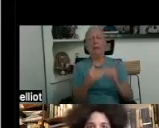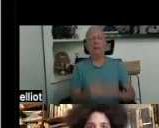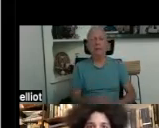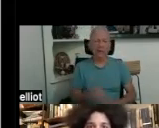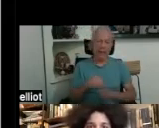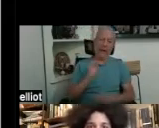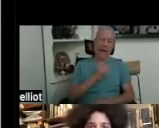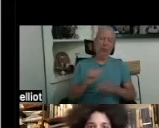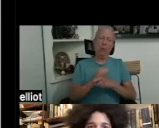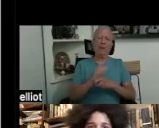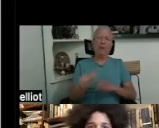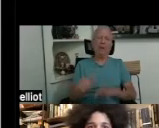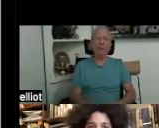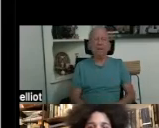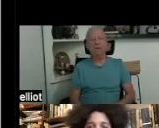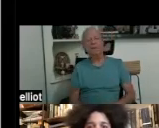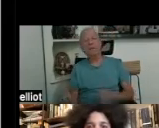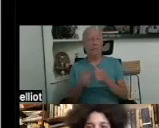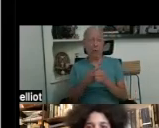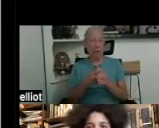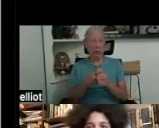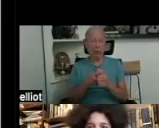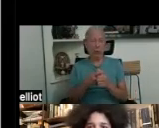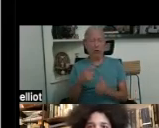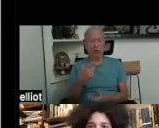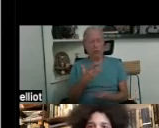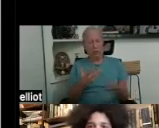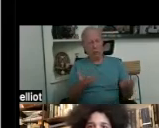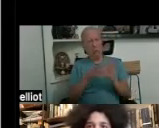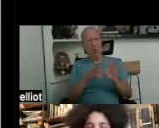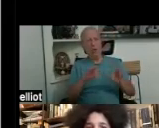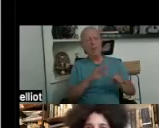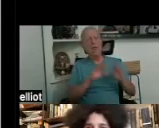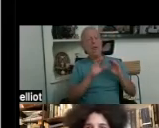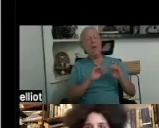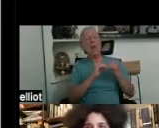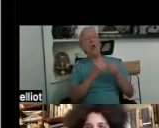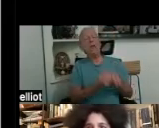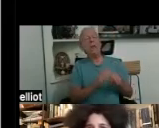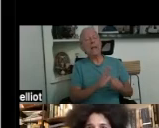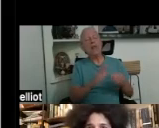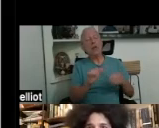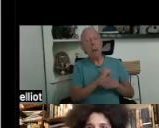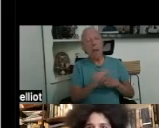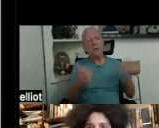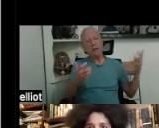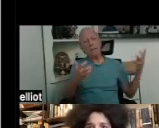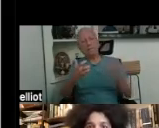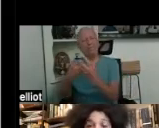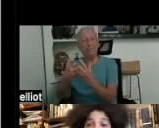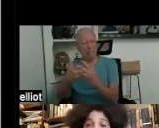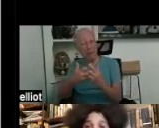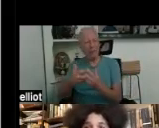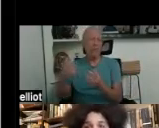So, you want to begin by aligning your organization's practices with justice and equity,